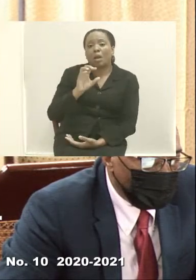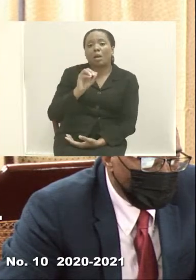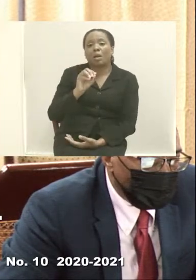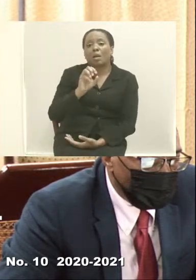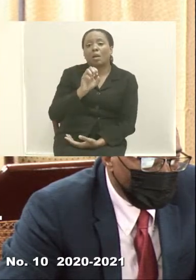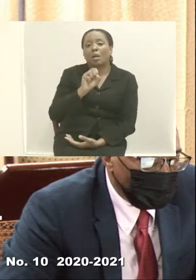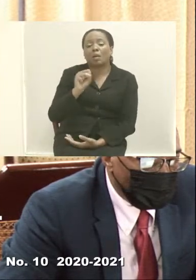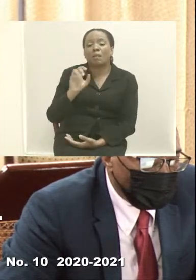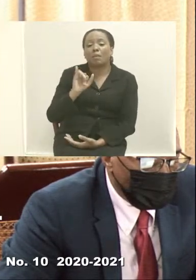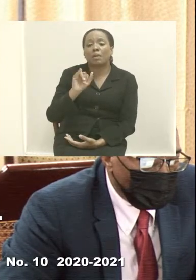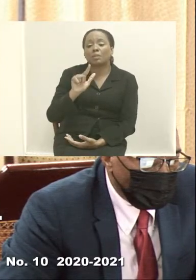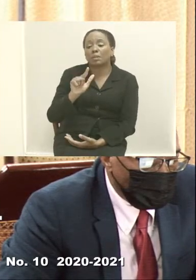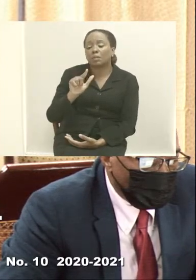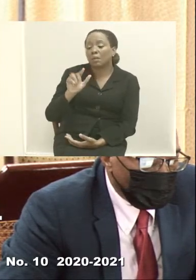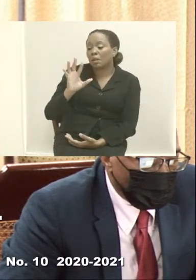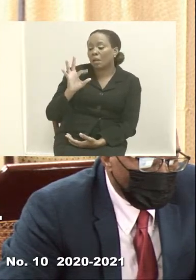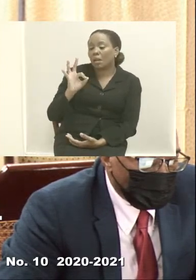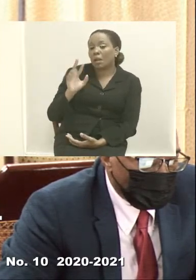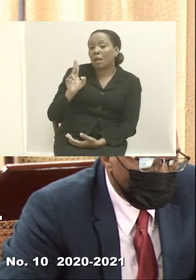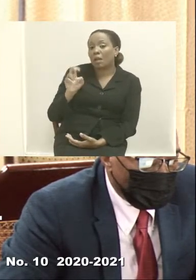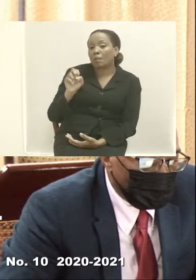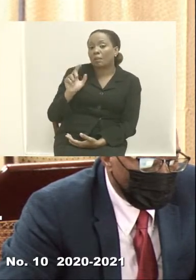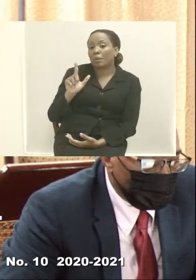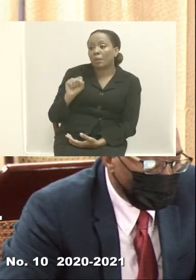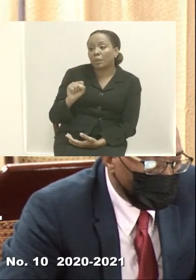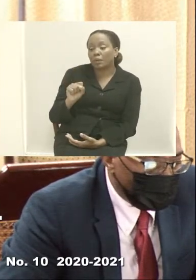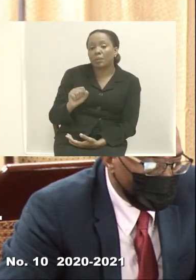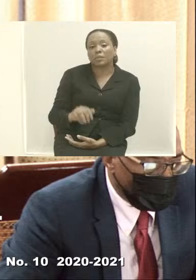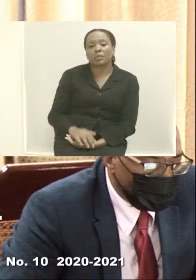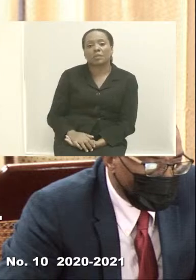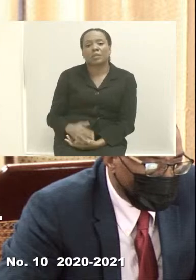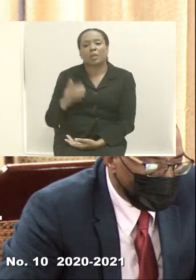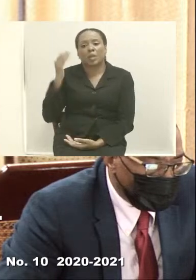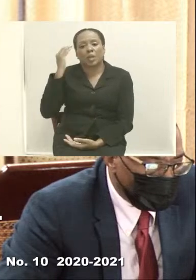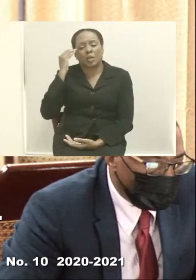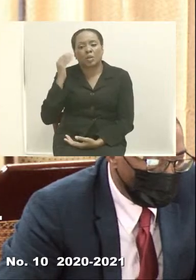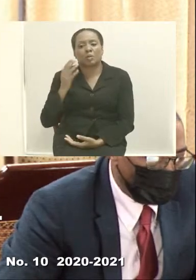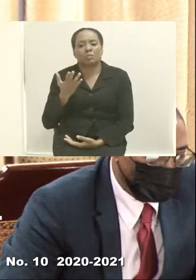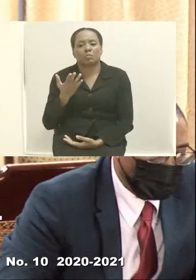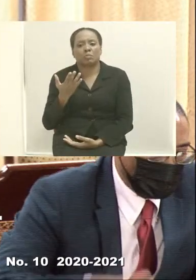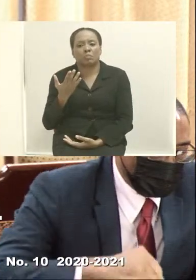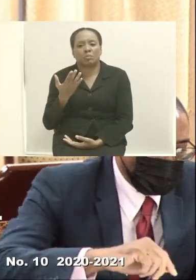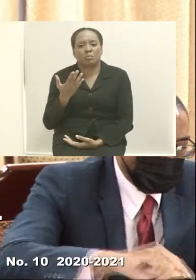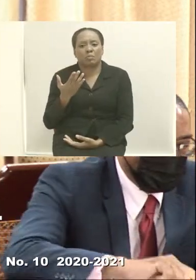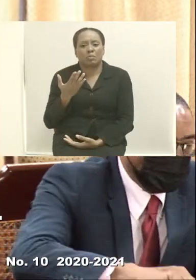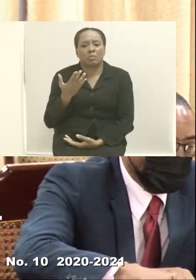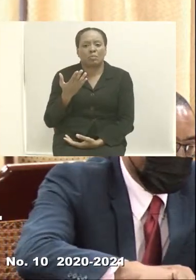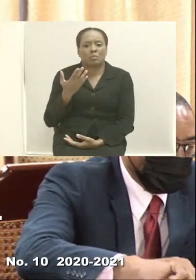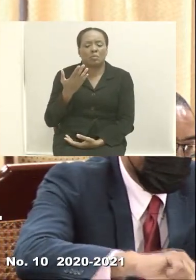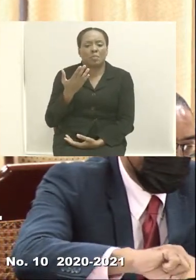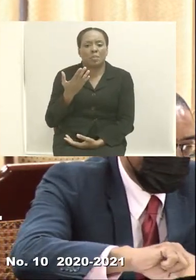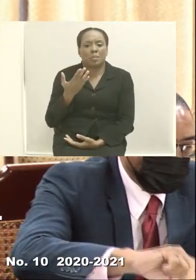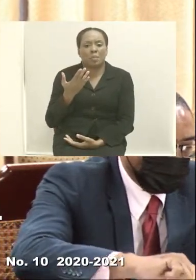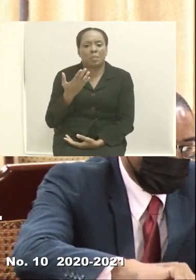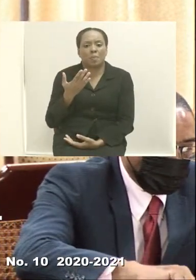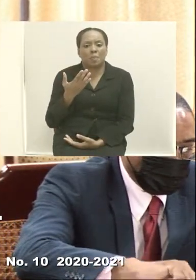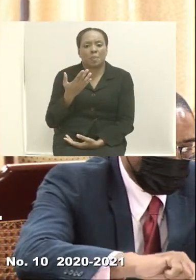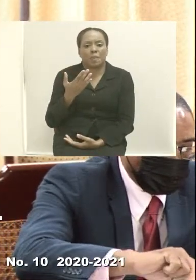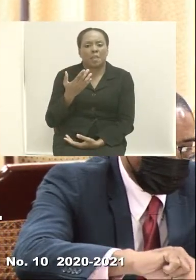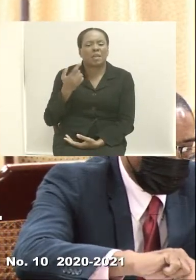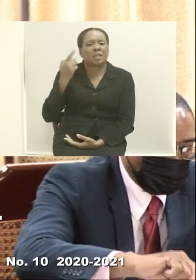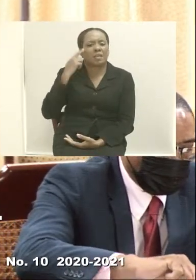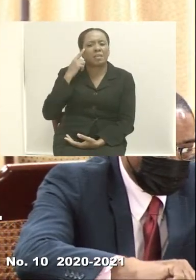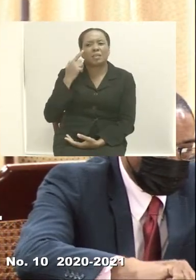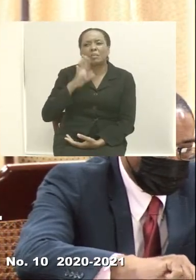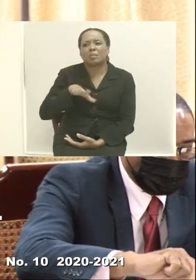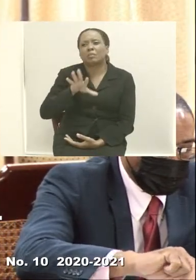other activity, including transportation. Our dependency is about 90% or even more. Figures vary, but somewhere in that ballpark,